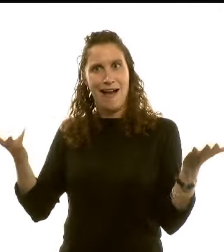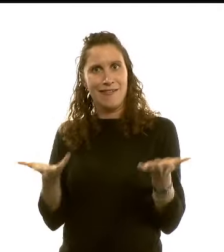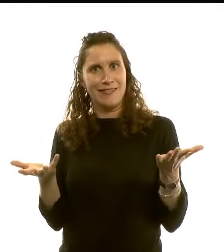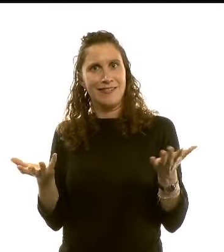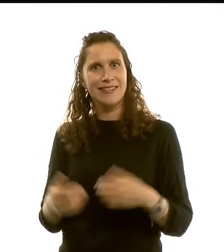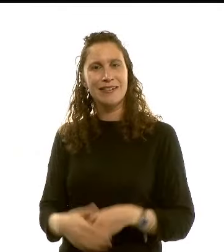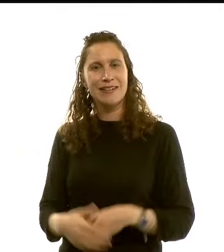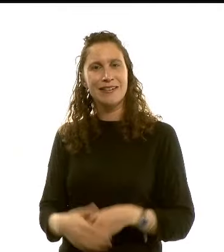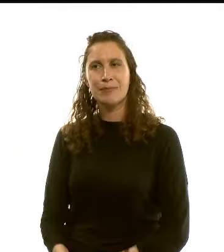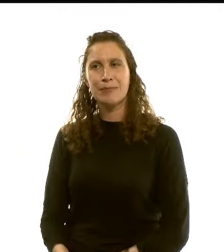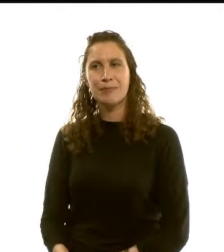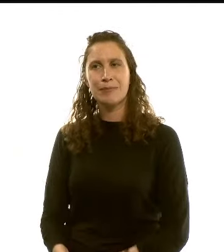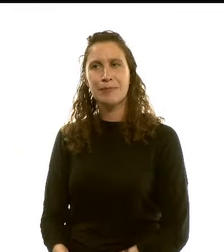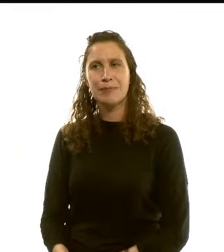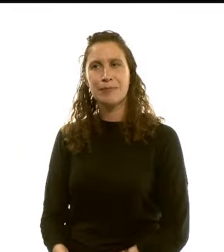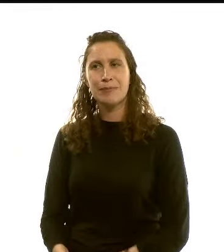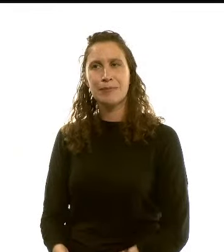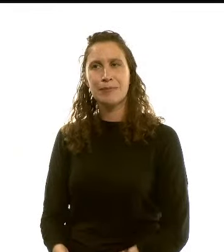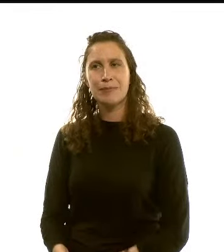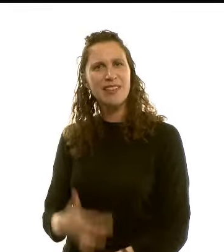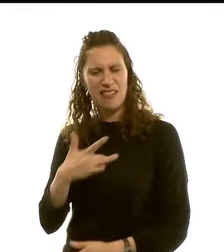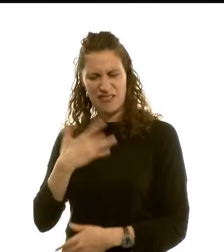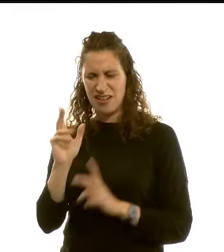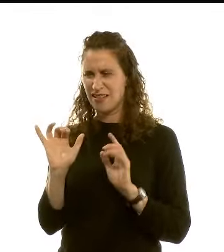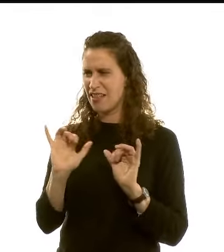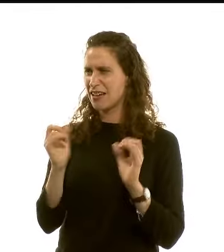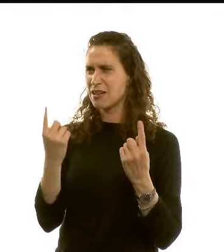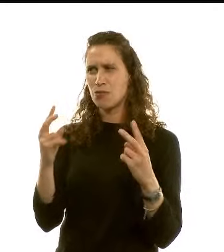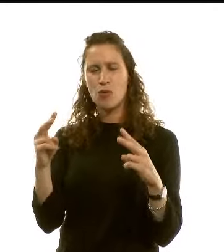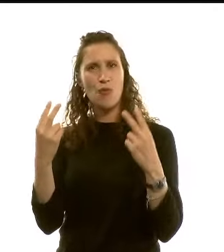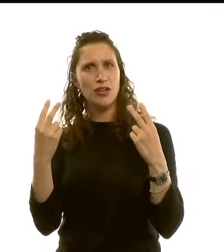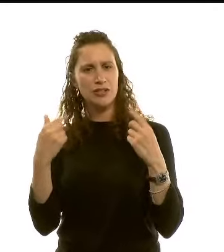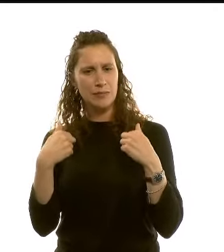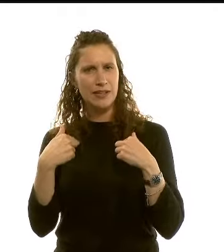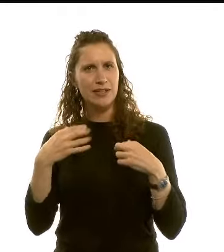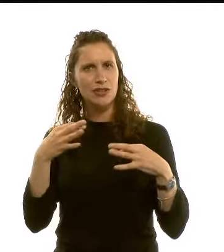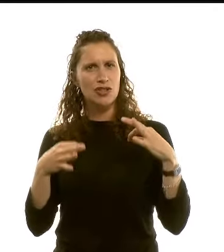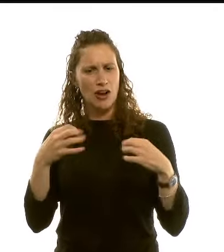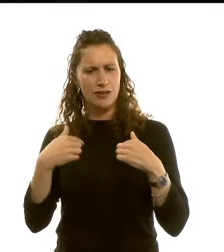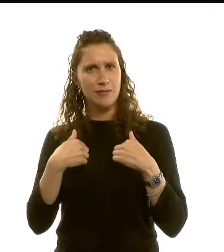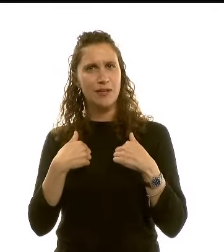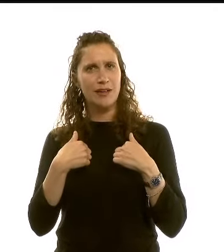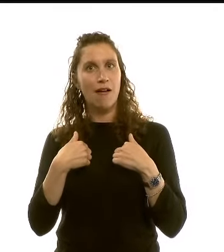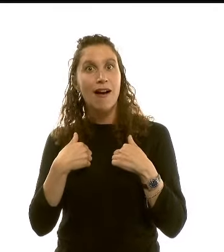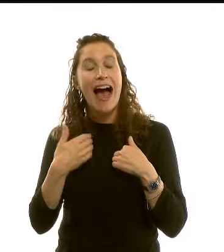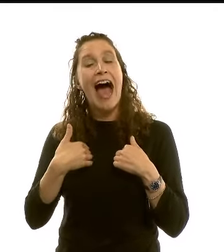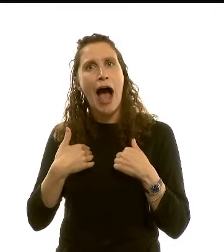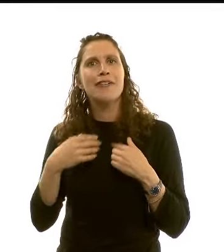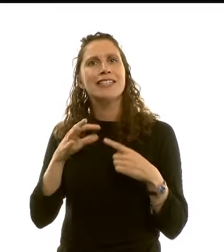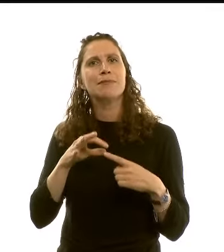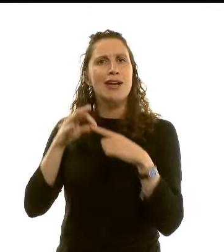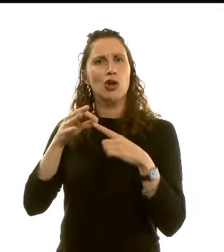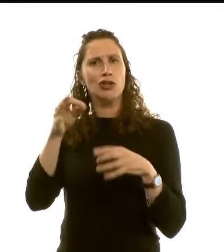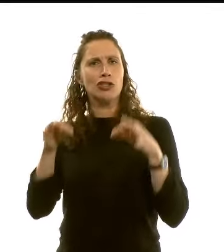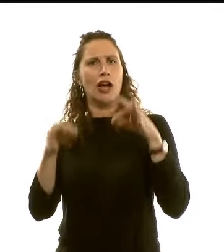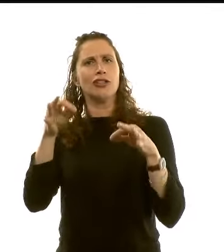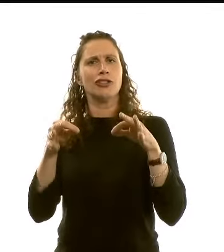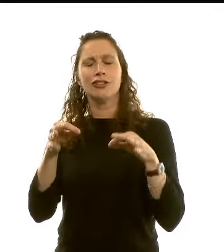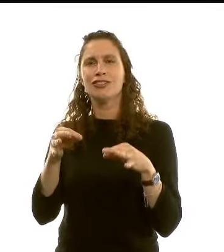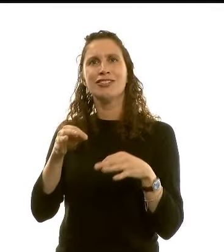But wait, what's that weird feeling like I'm being watched or judged? Oh, wait, that's because we have 2 very special judges right over there from LEGO